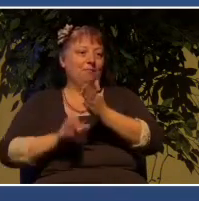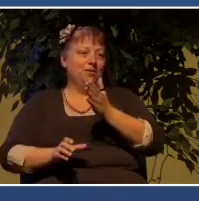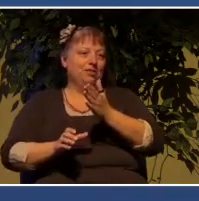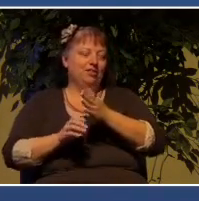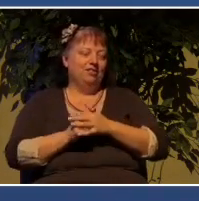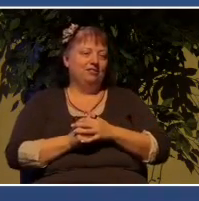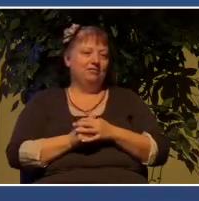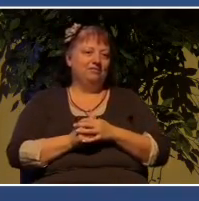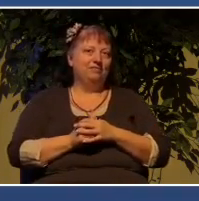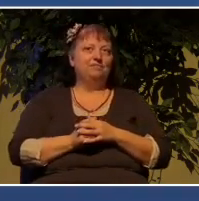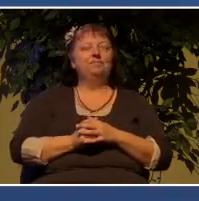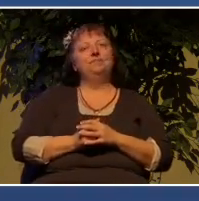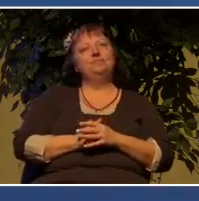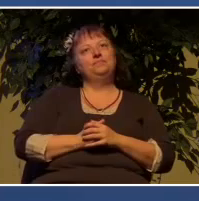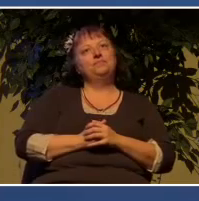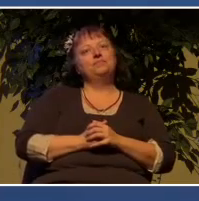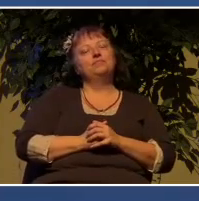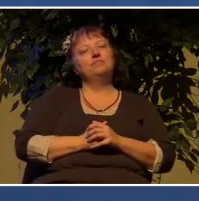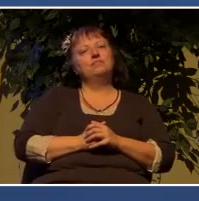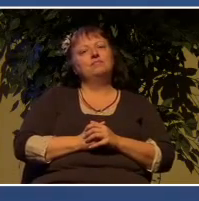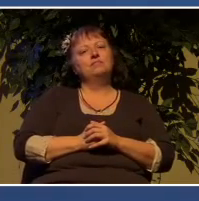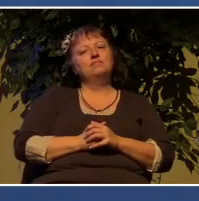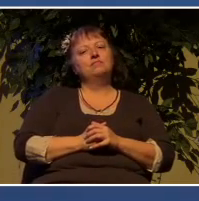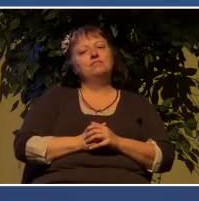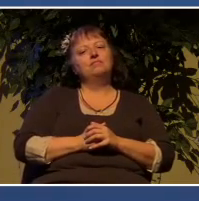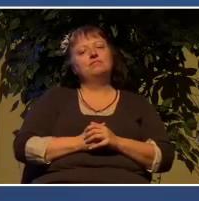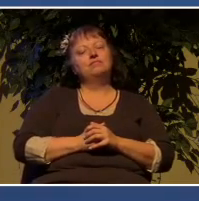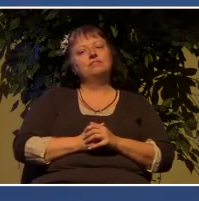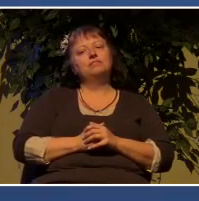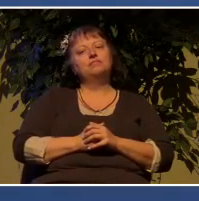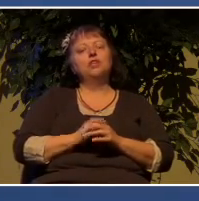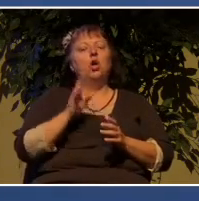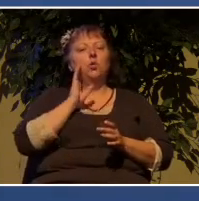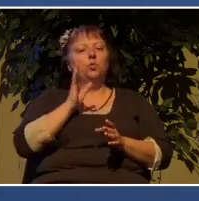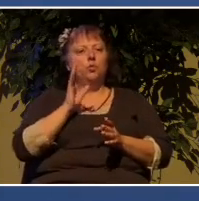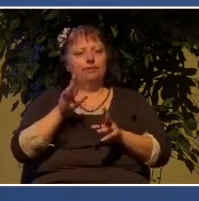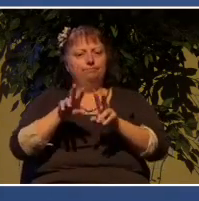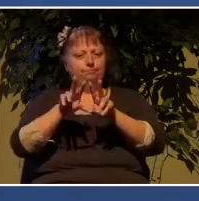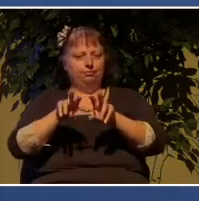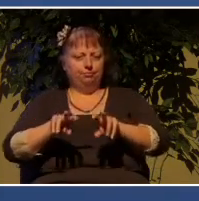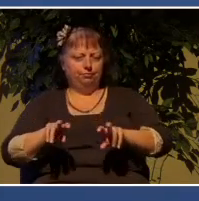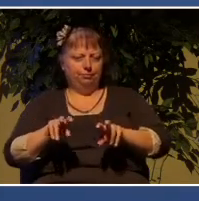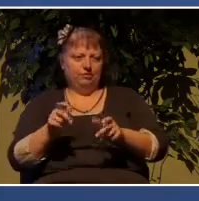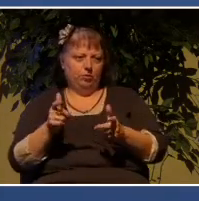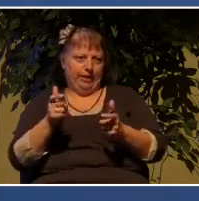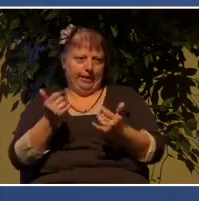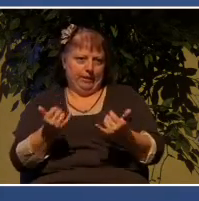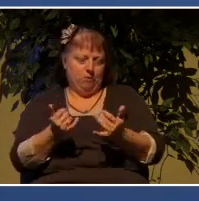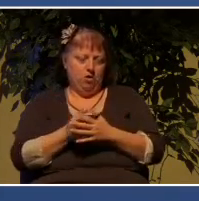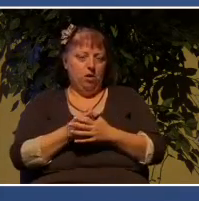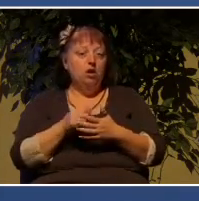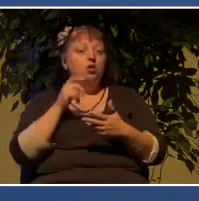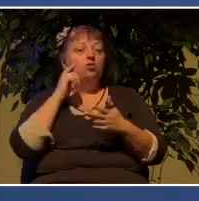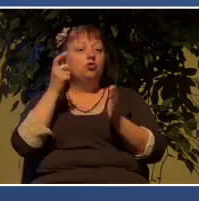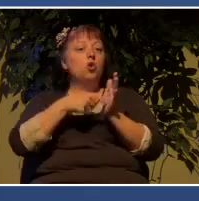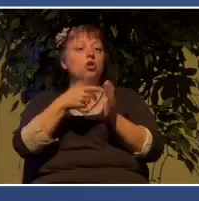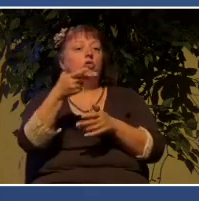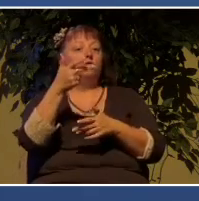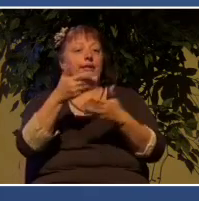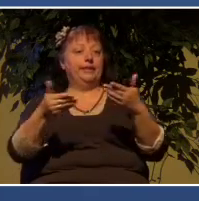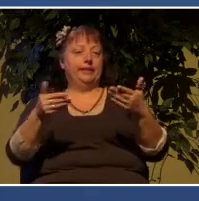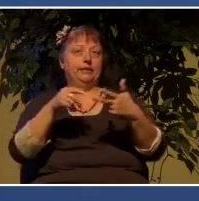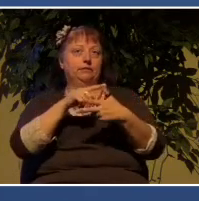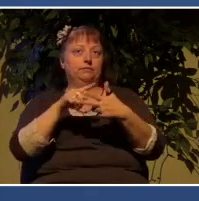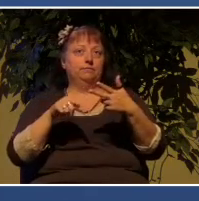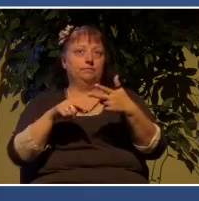Corinthians chapter 13. So as we look at that, just quickly this morning, if we can, I want you to notice three things. First of all, Paul